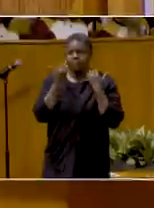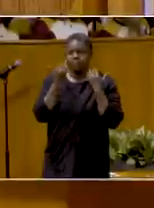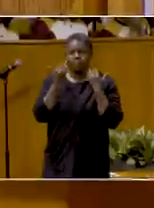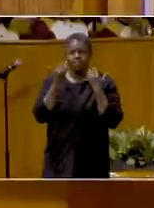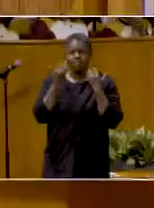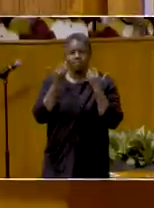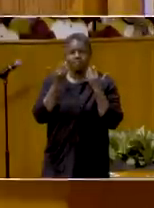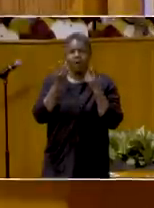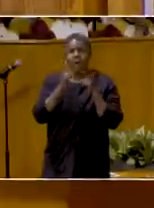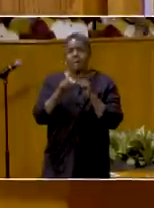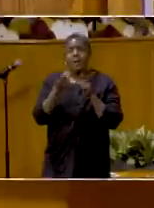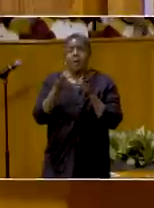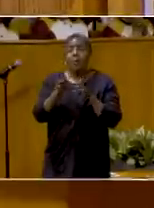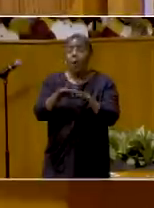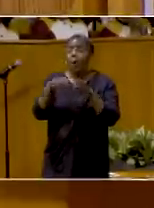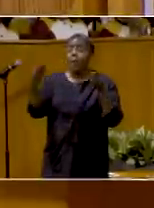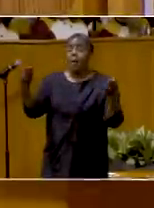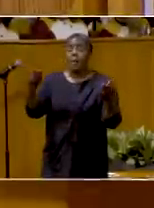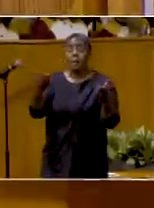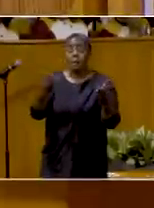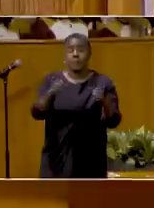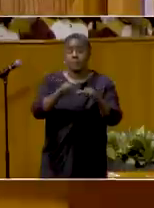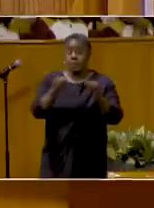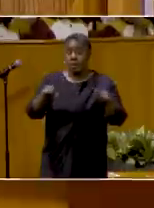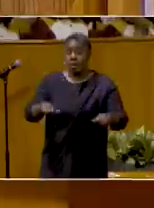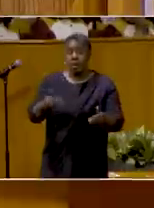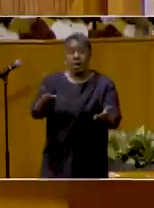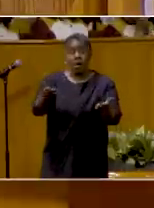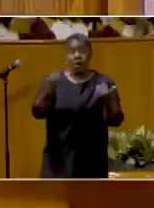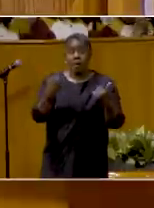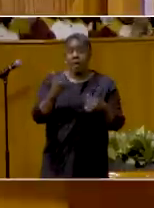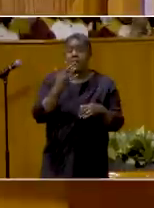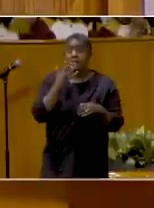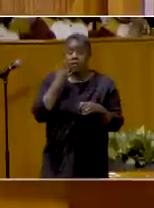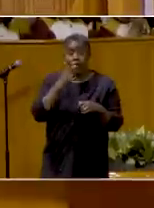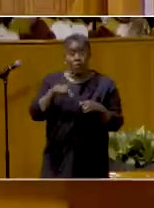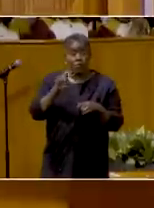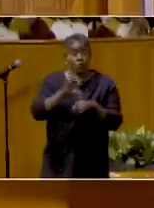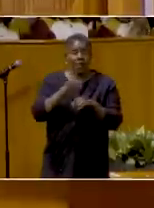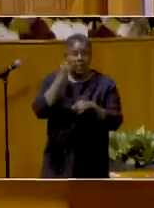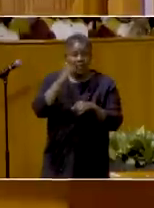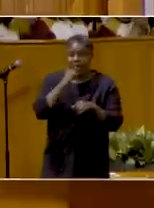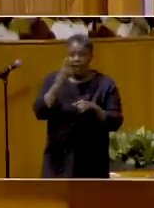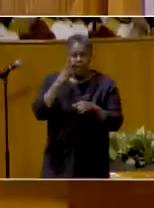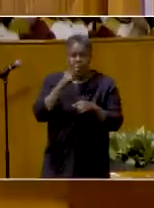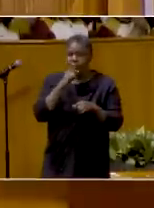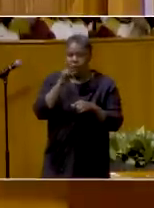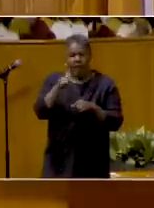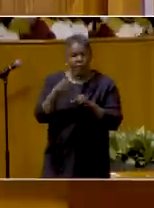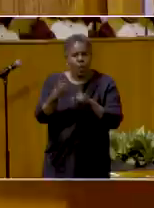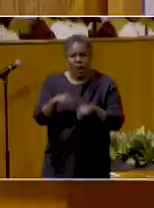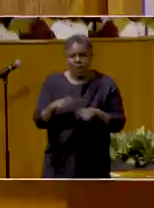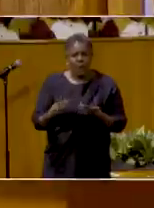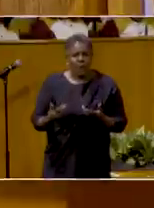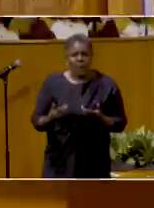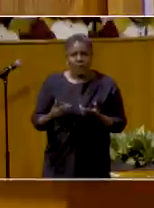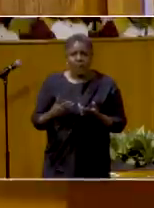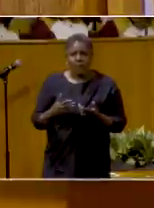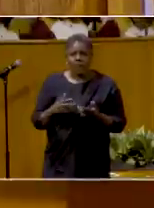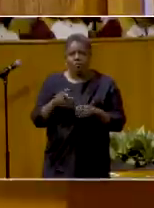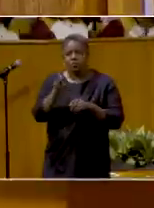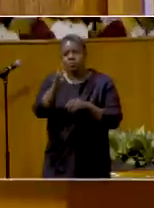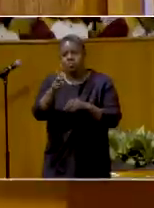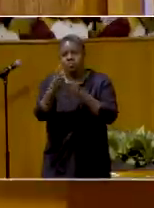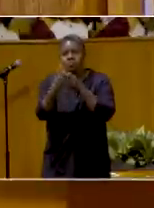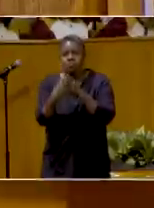And I want to pray with you. I'm going to open the altar for you to come, and I'm going to ask you to do me a favor, church. If it's not for you, you don't have to come sit. But let